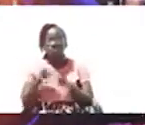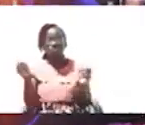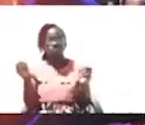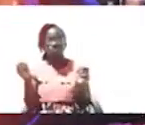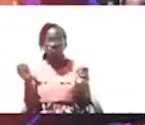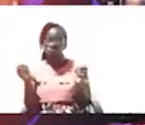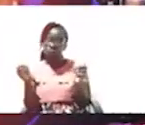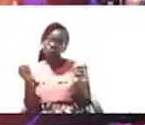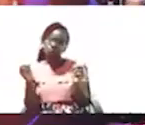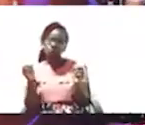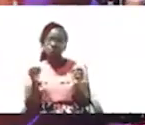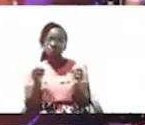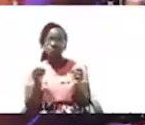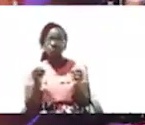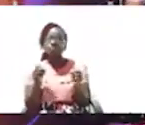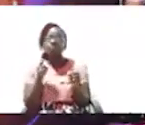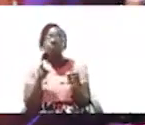retired,